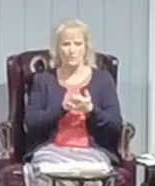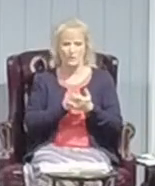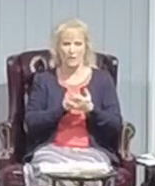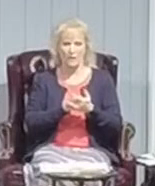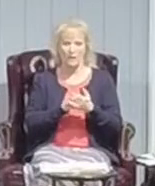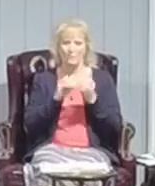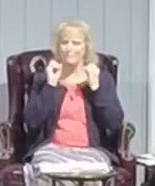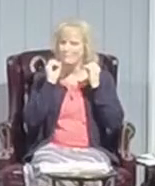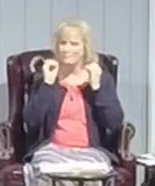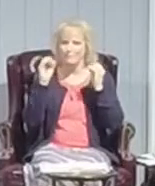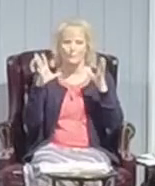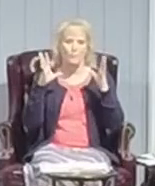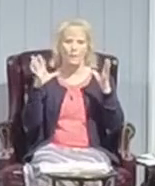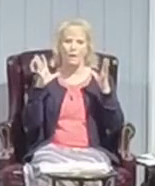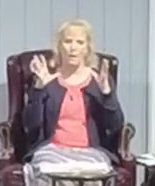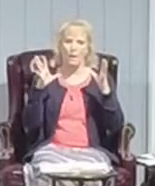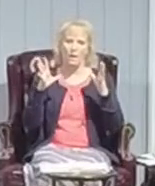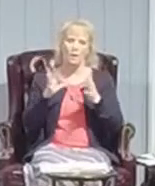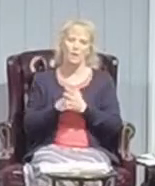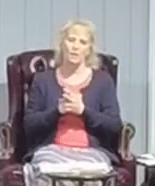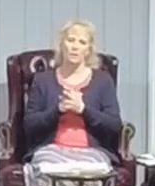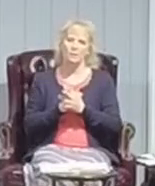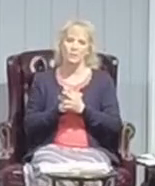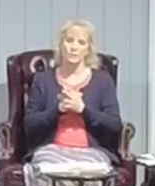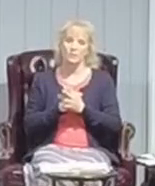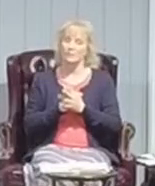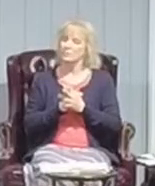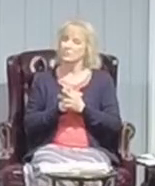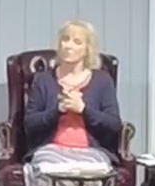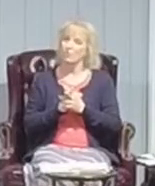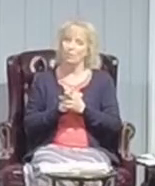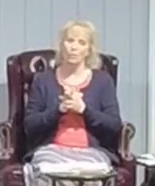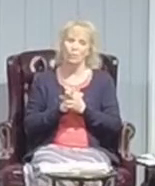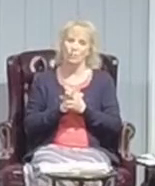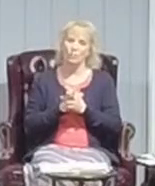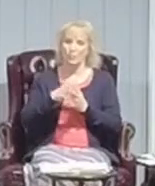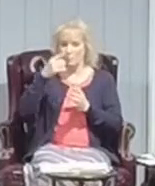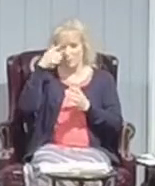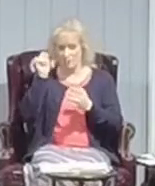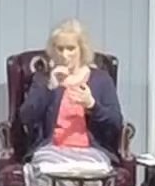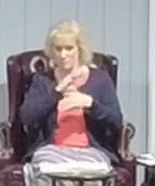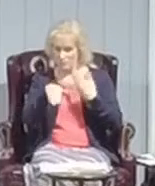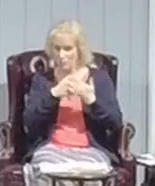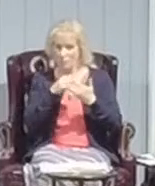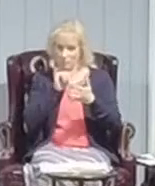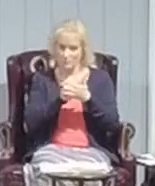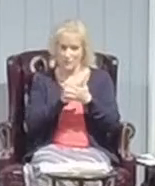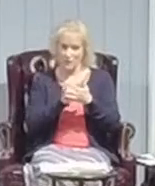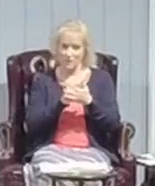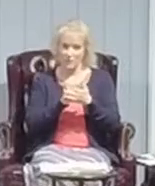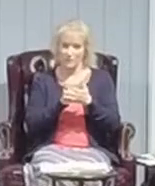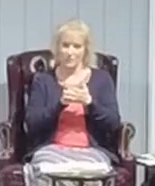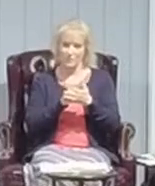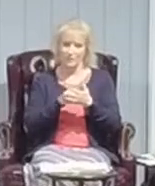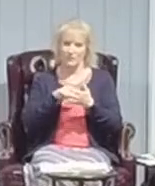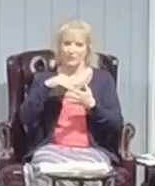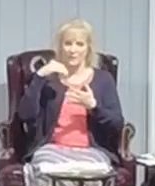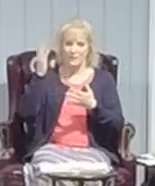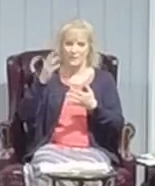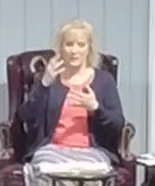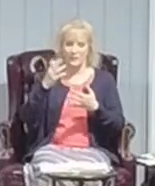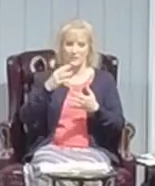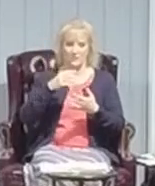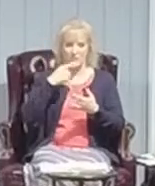it's pretty amazing. It's pretty amazing. So, based on all of that, he's saying, keep your eyes